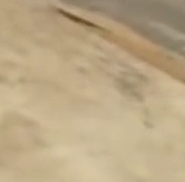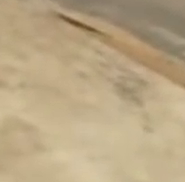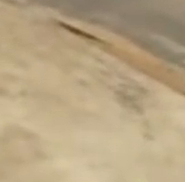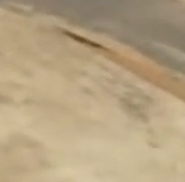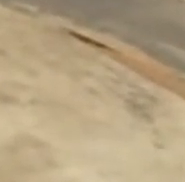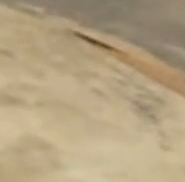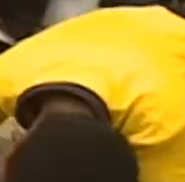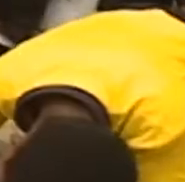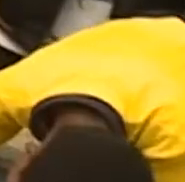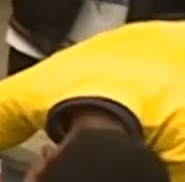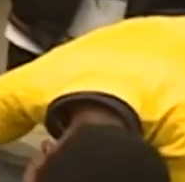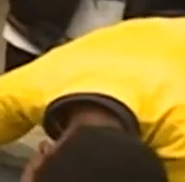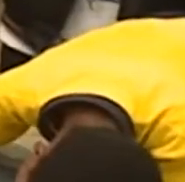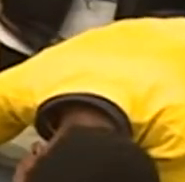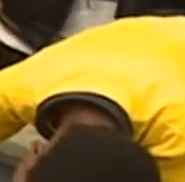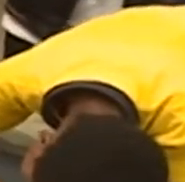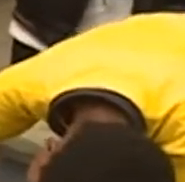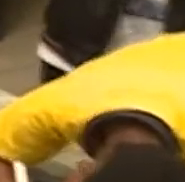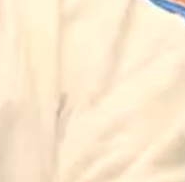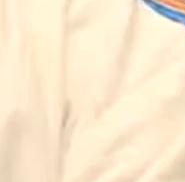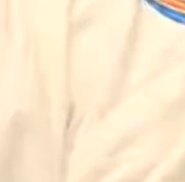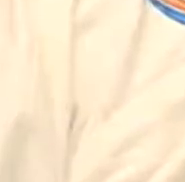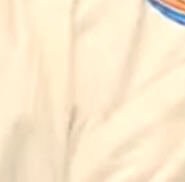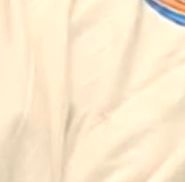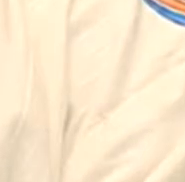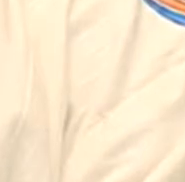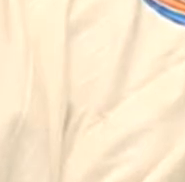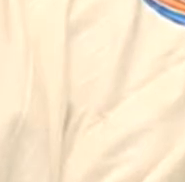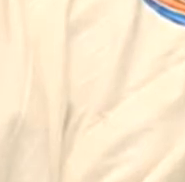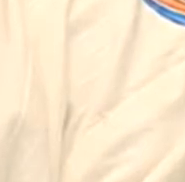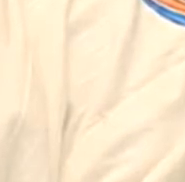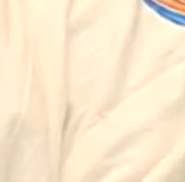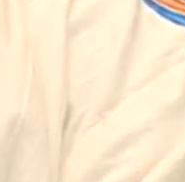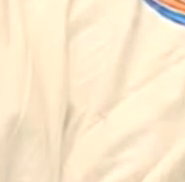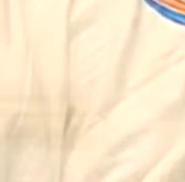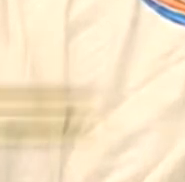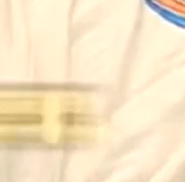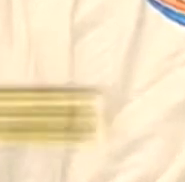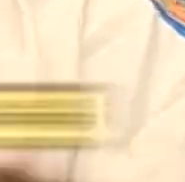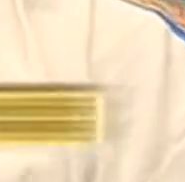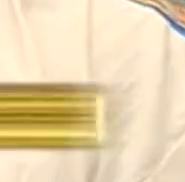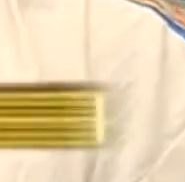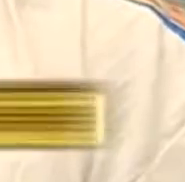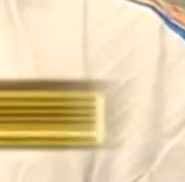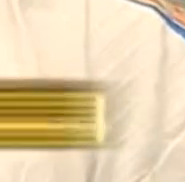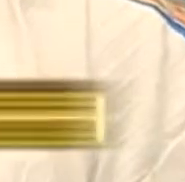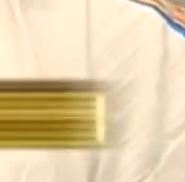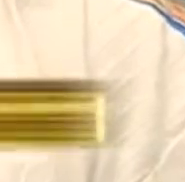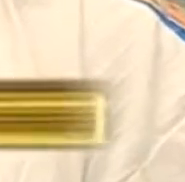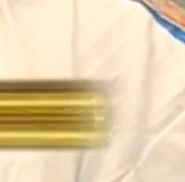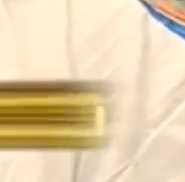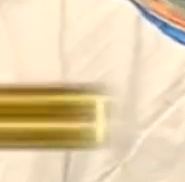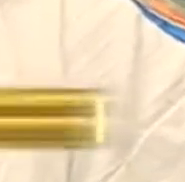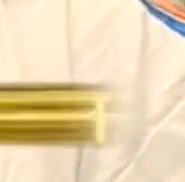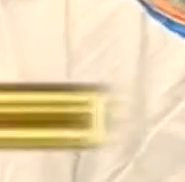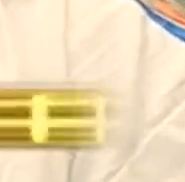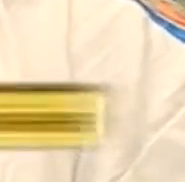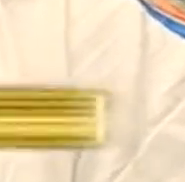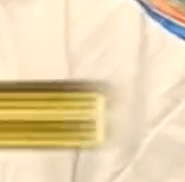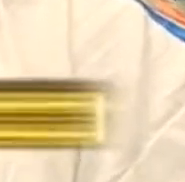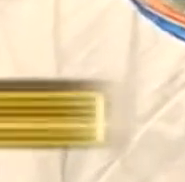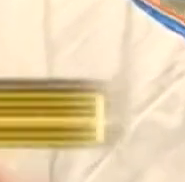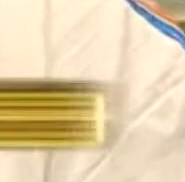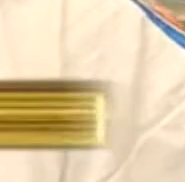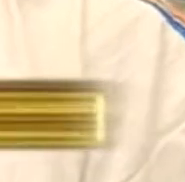their advice. I was able to be a teacher, which did not please me. I was able to be a court